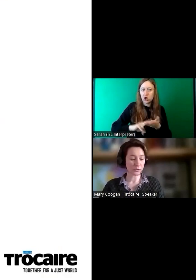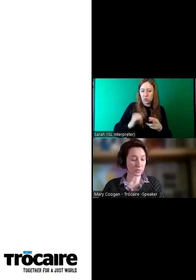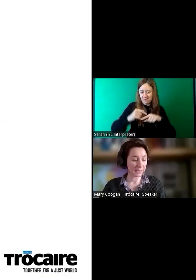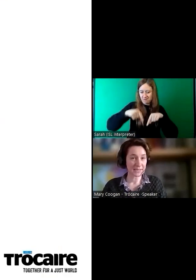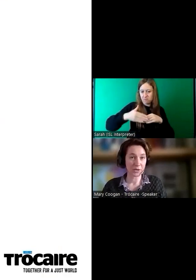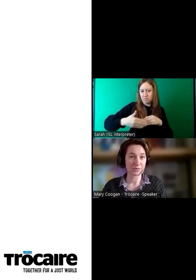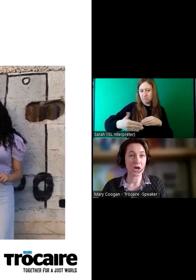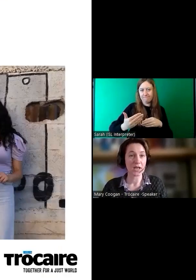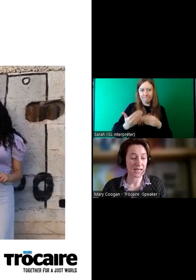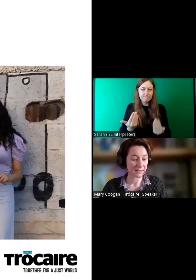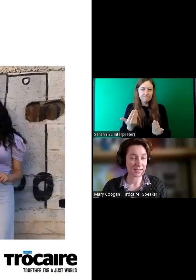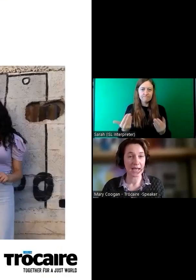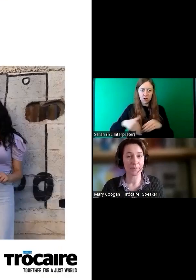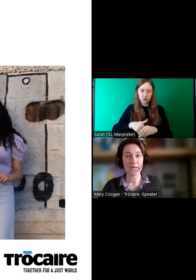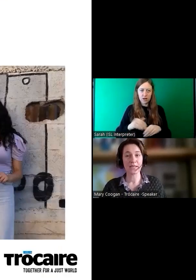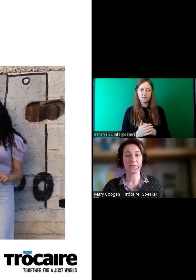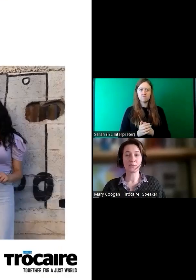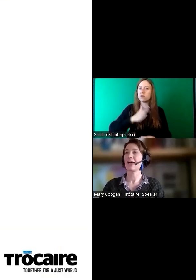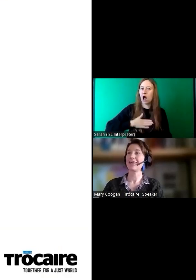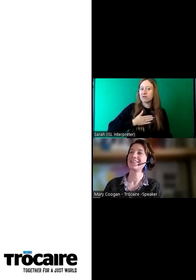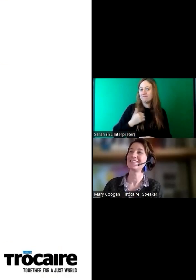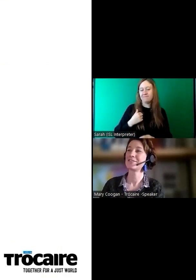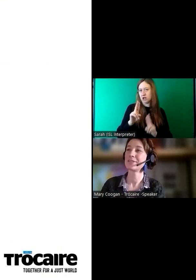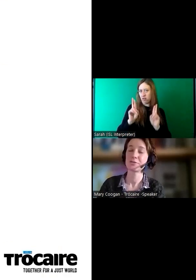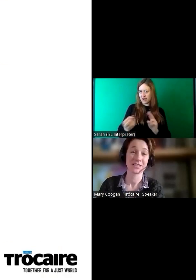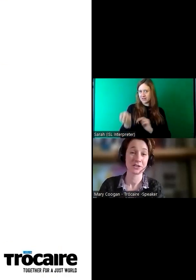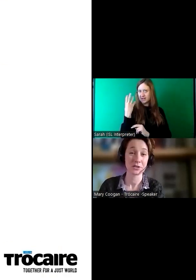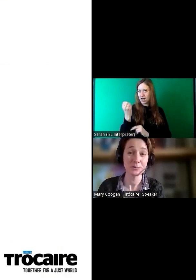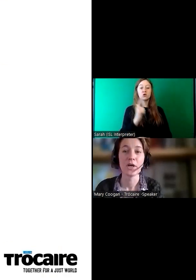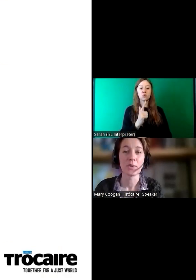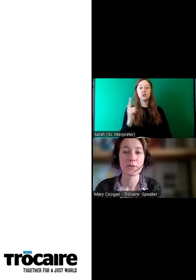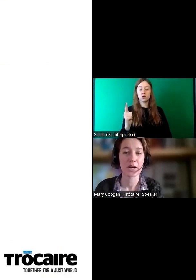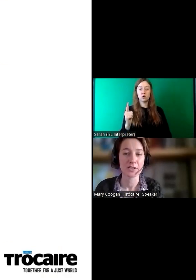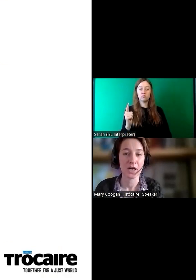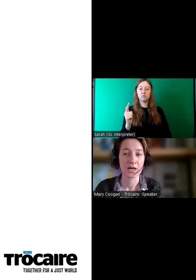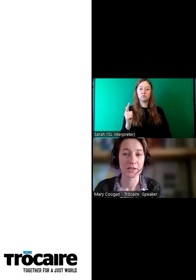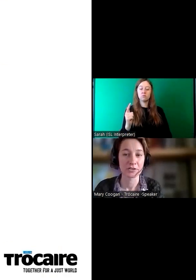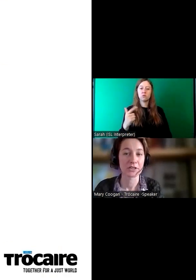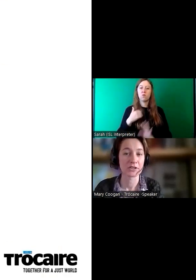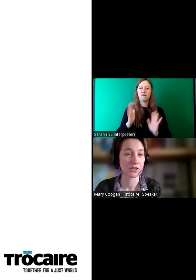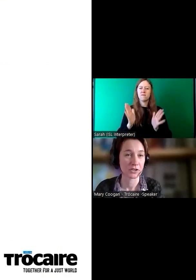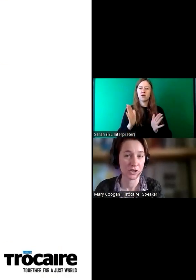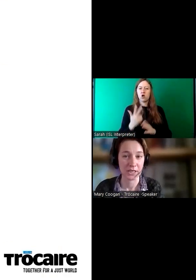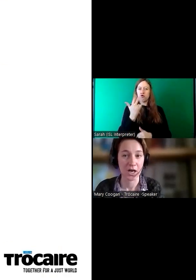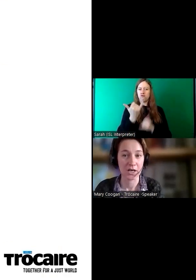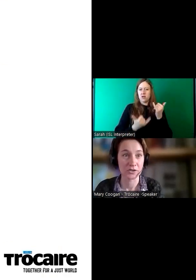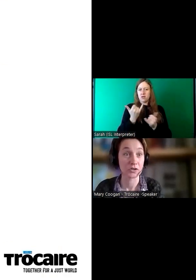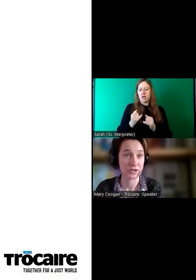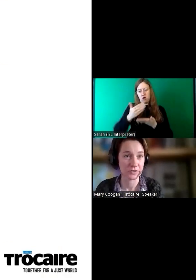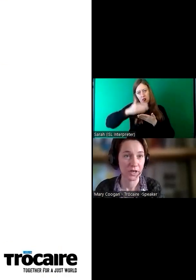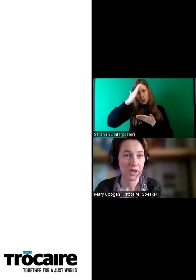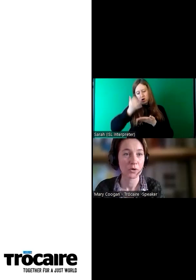So just quickly in terms of context, in 2022, we embarked on a 3-year learning journey